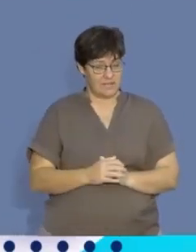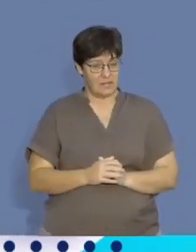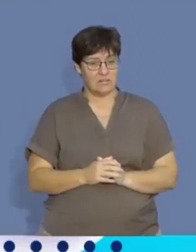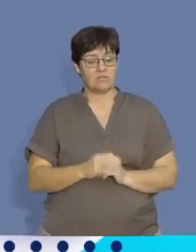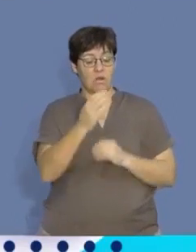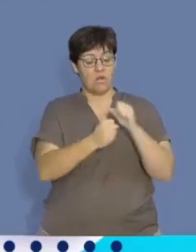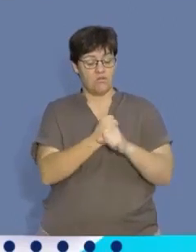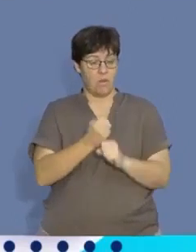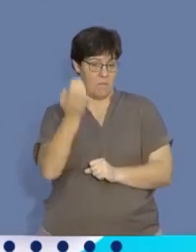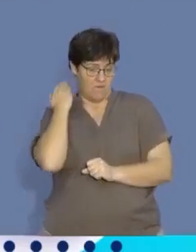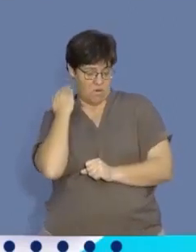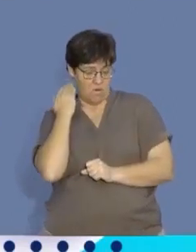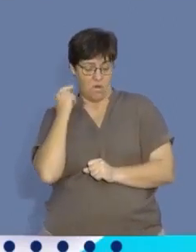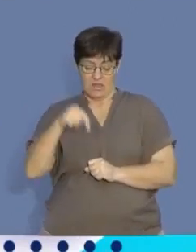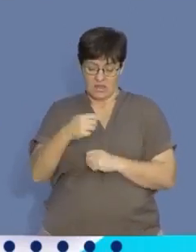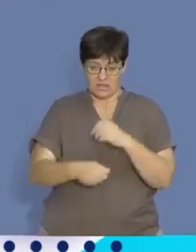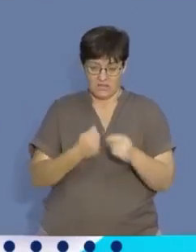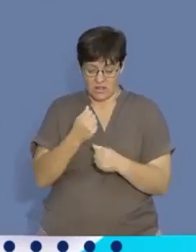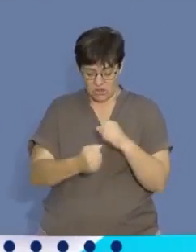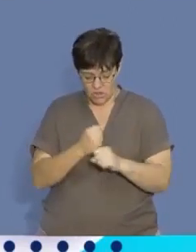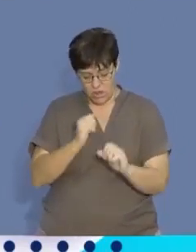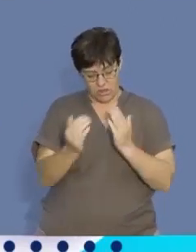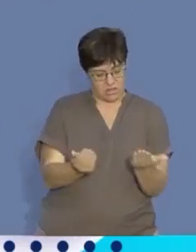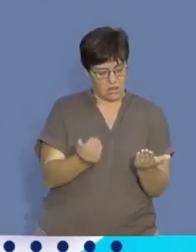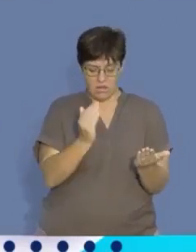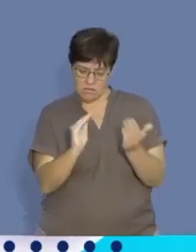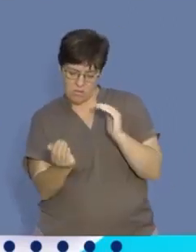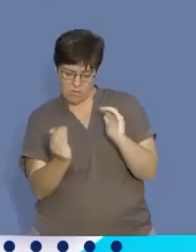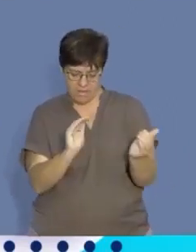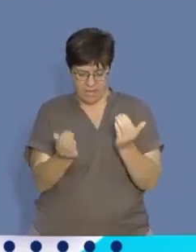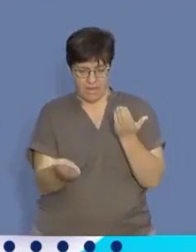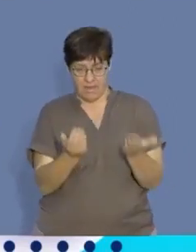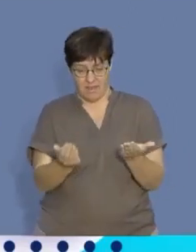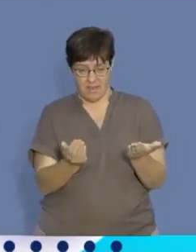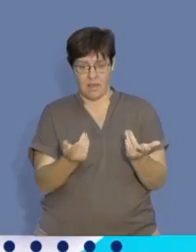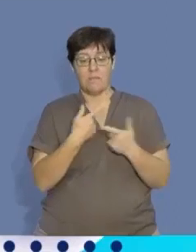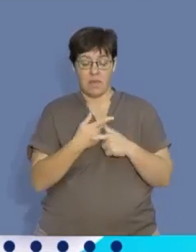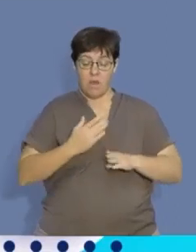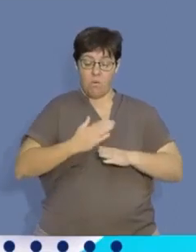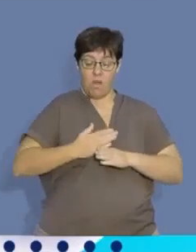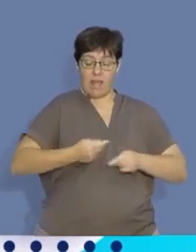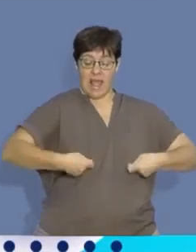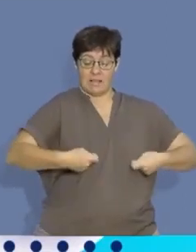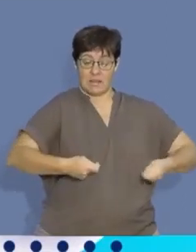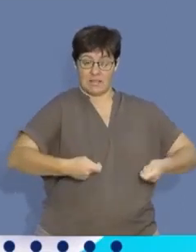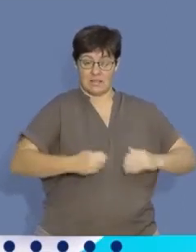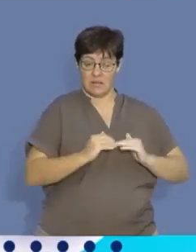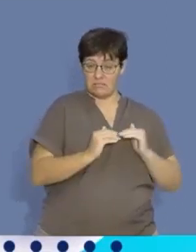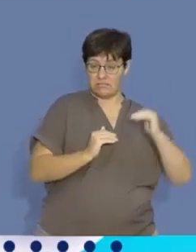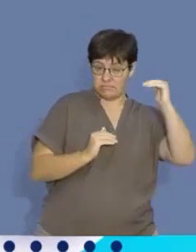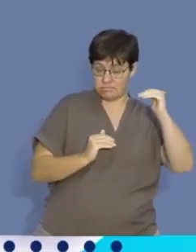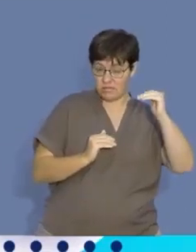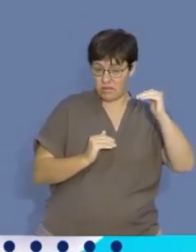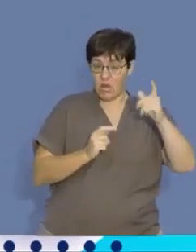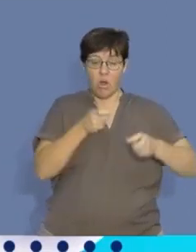one financial year to the other. Has your operating expenses increased? Were you able